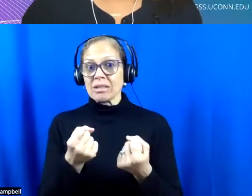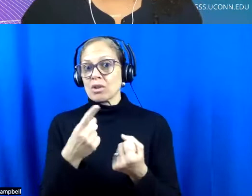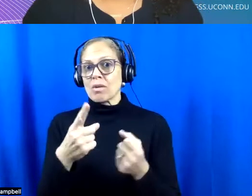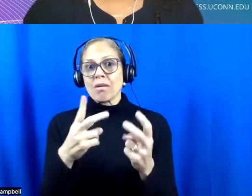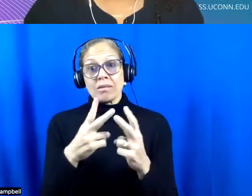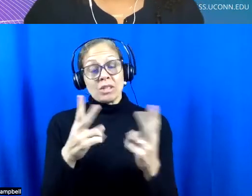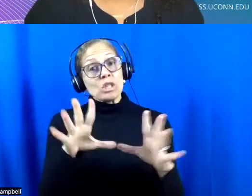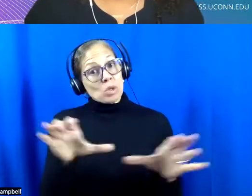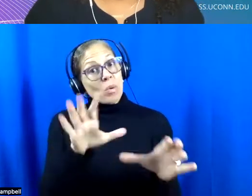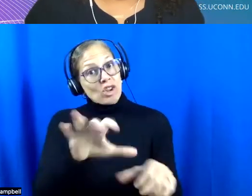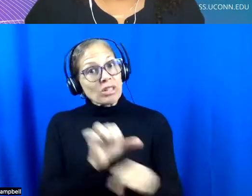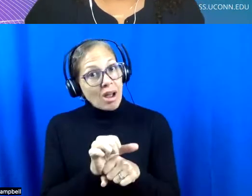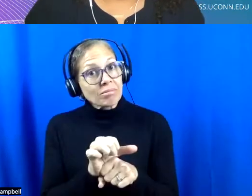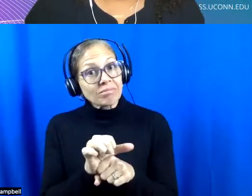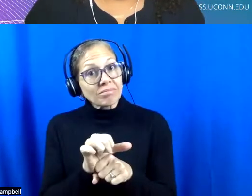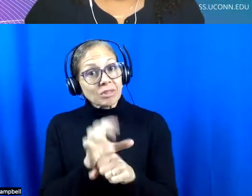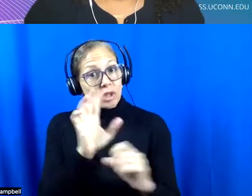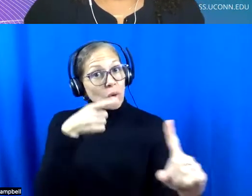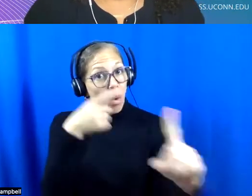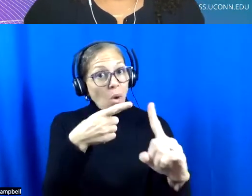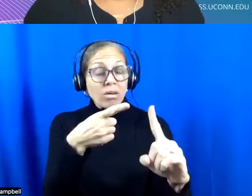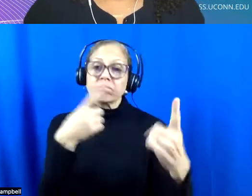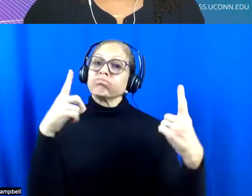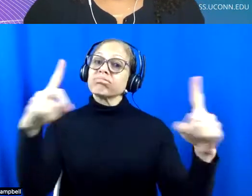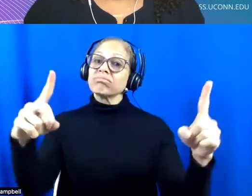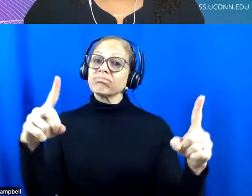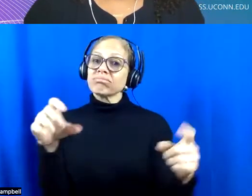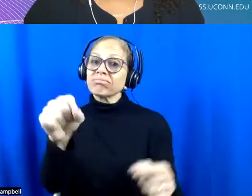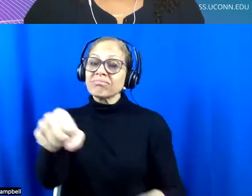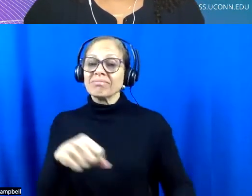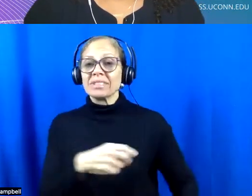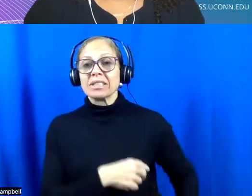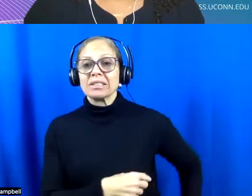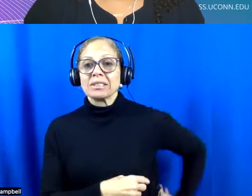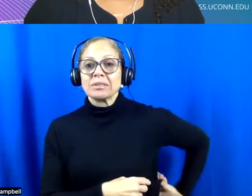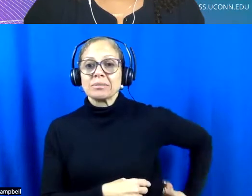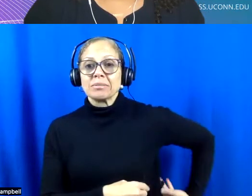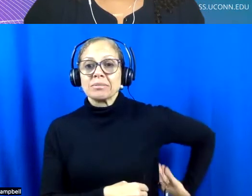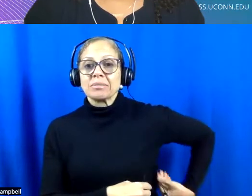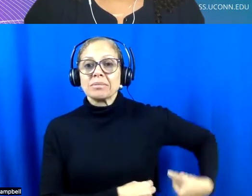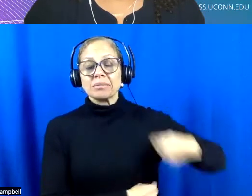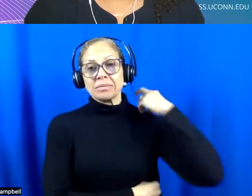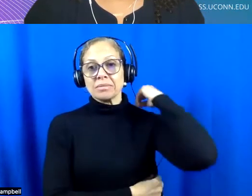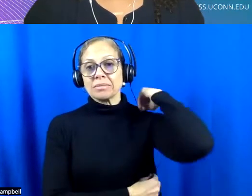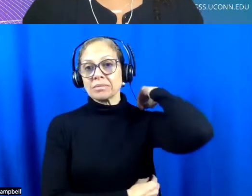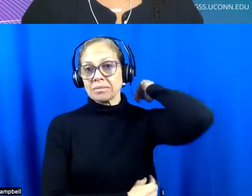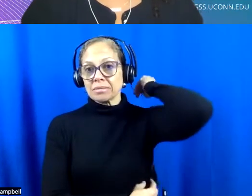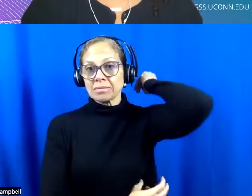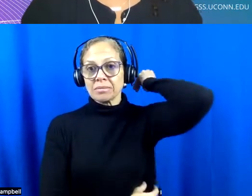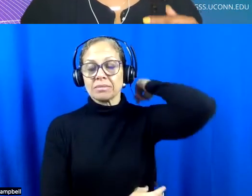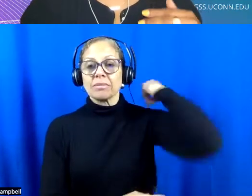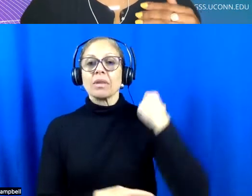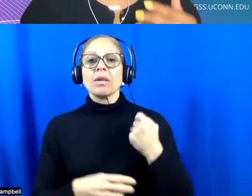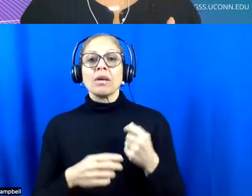much doing your job and what you set out to do. So I will just name that, you know, I think when we talk